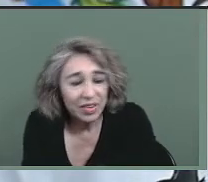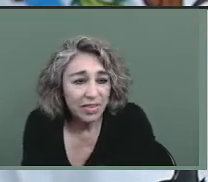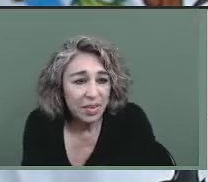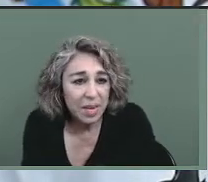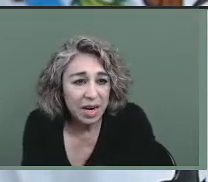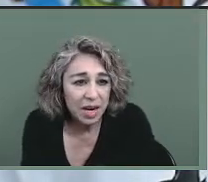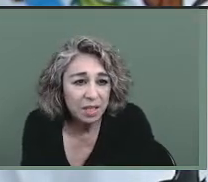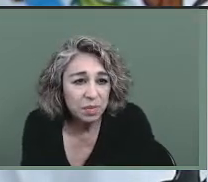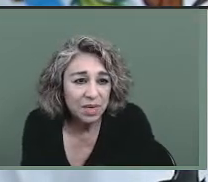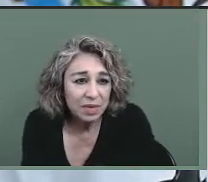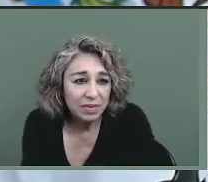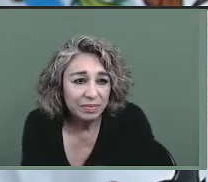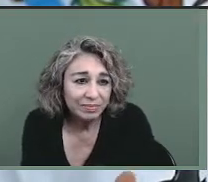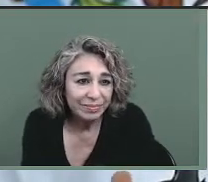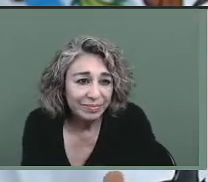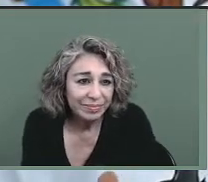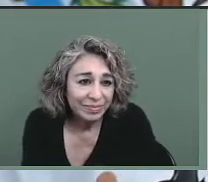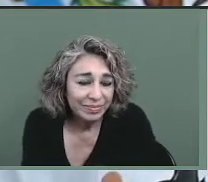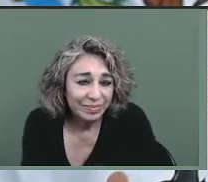So if they made a hospital